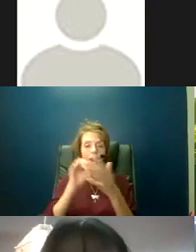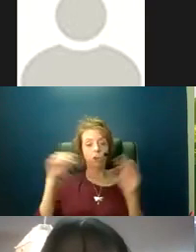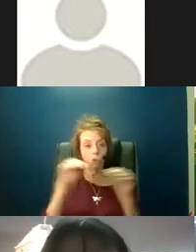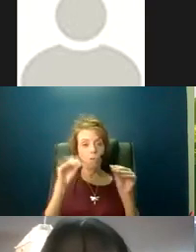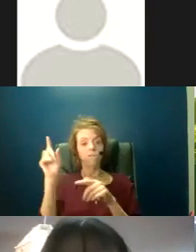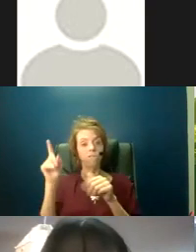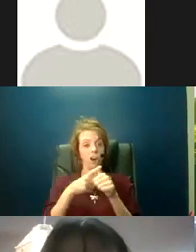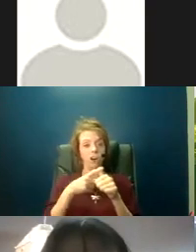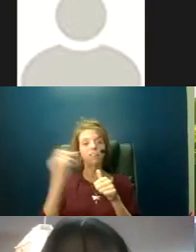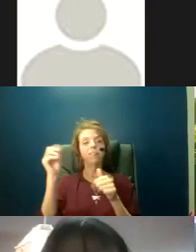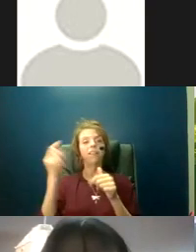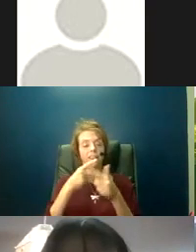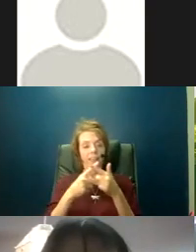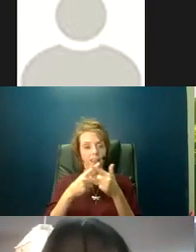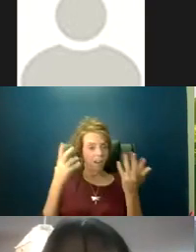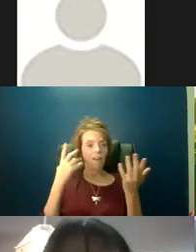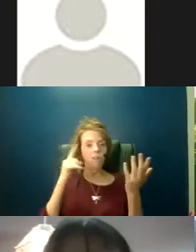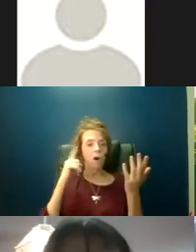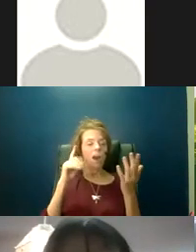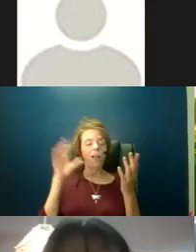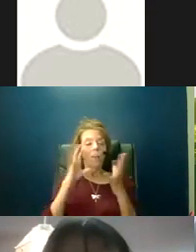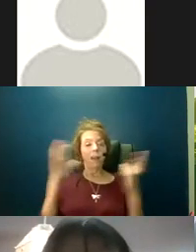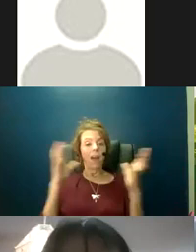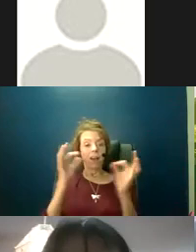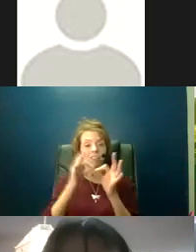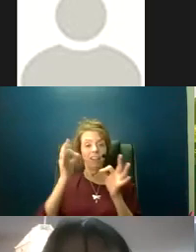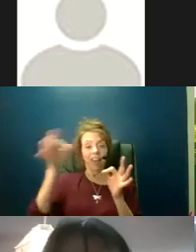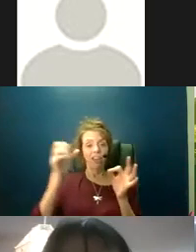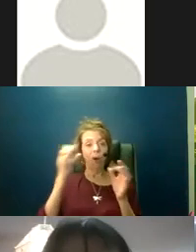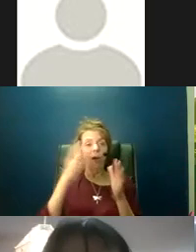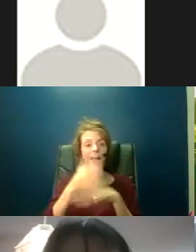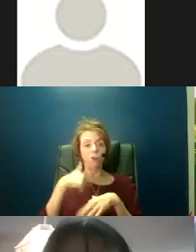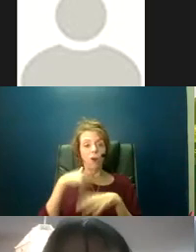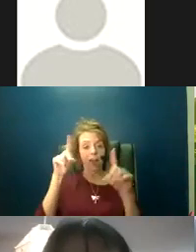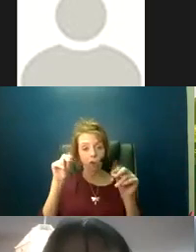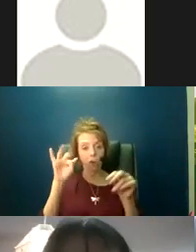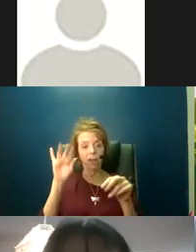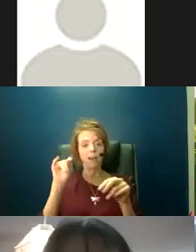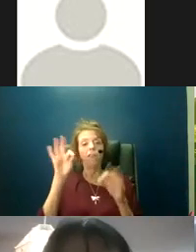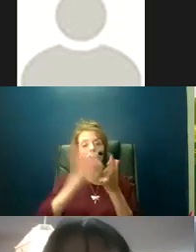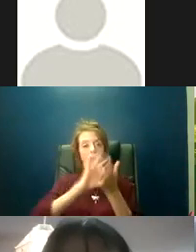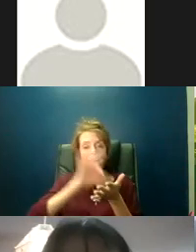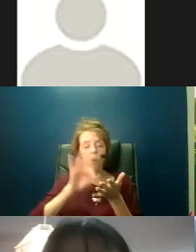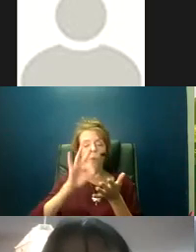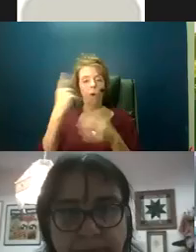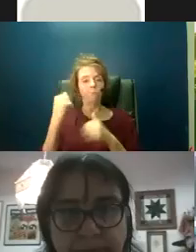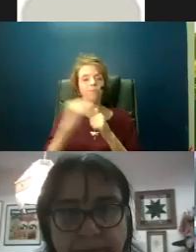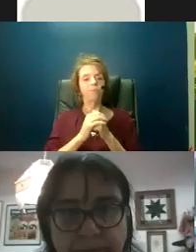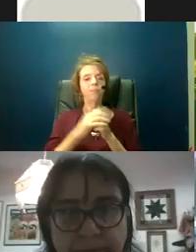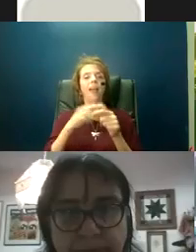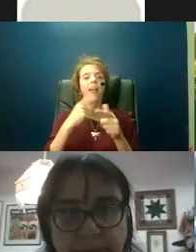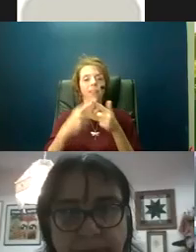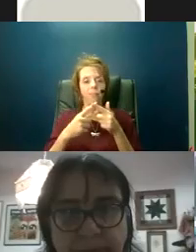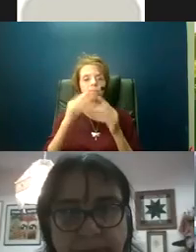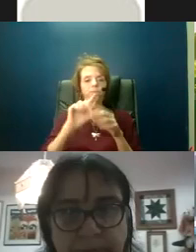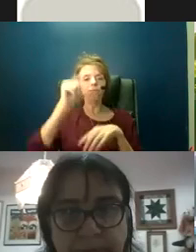then just there'll be a lot of delays. So after I do it, if you just count a beat and then